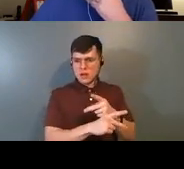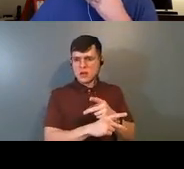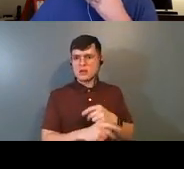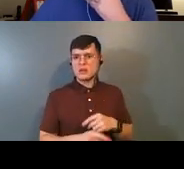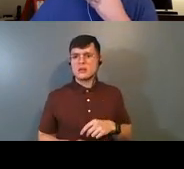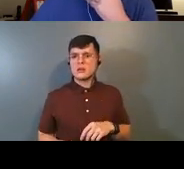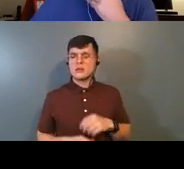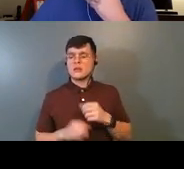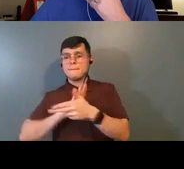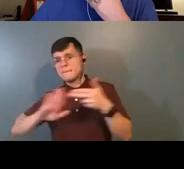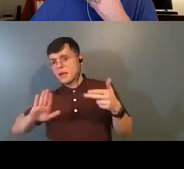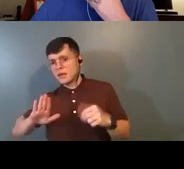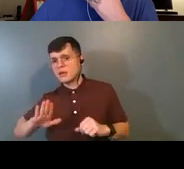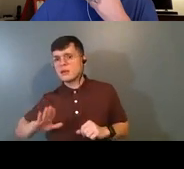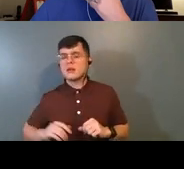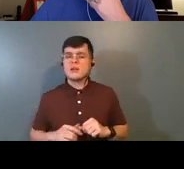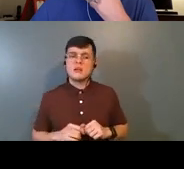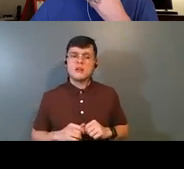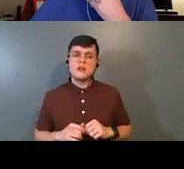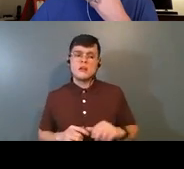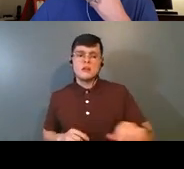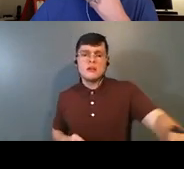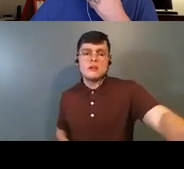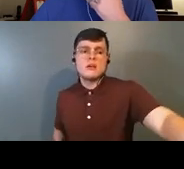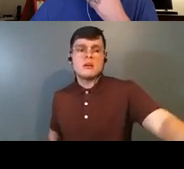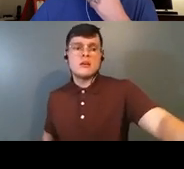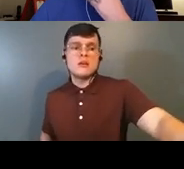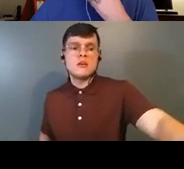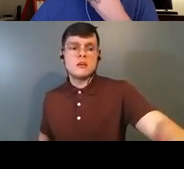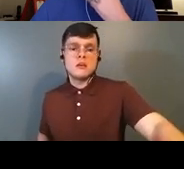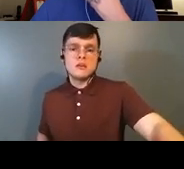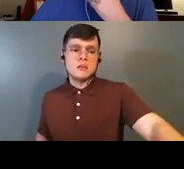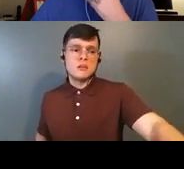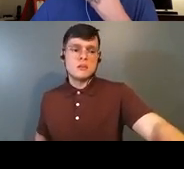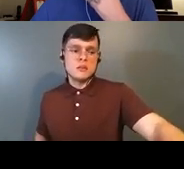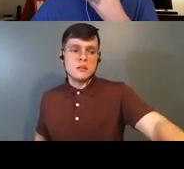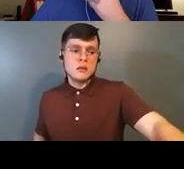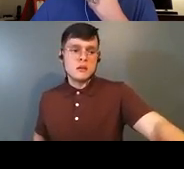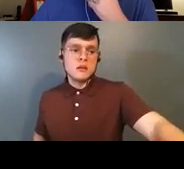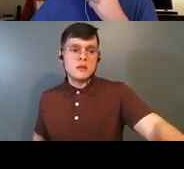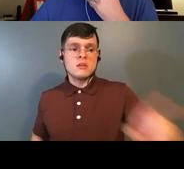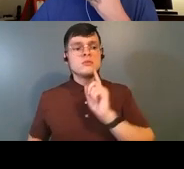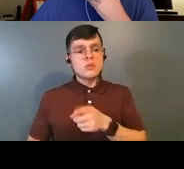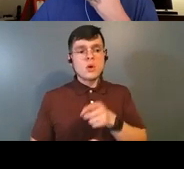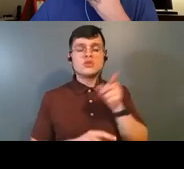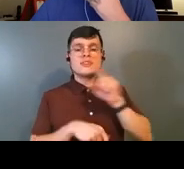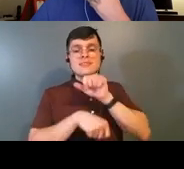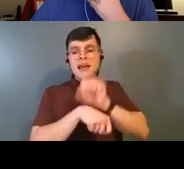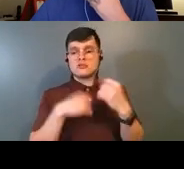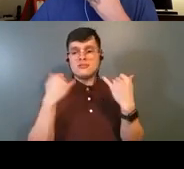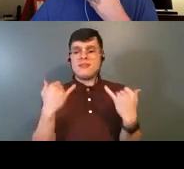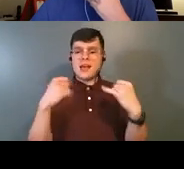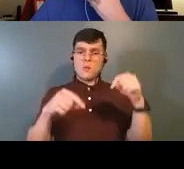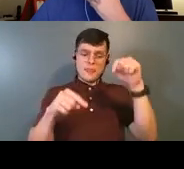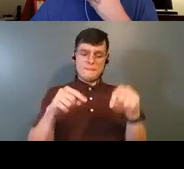Make. Driven wheels heading level 3. Base MSRP heading. What was that? Visually hidden content again. So she's actually now at the bottom. She's